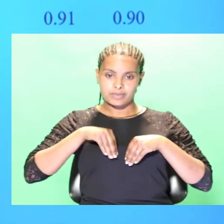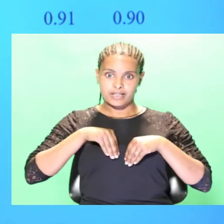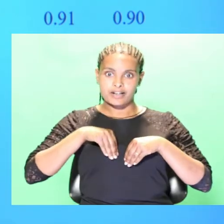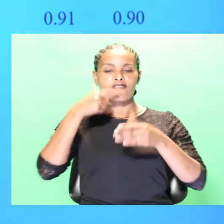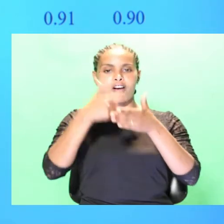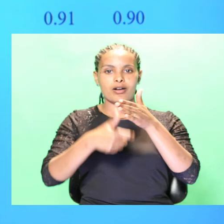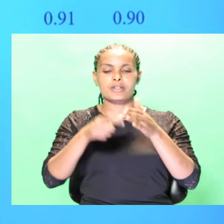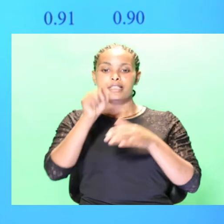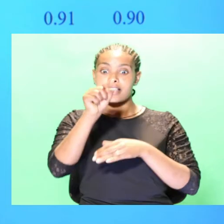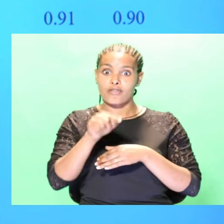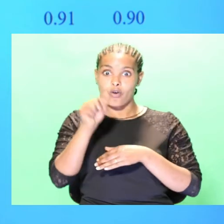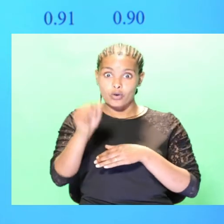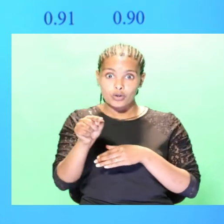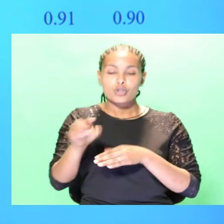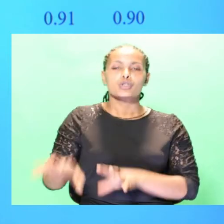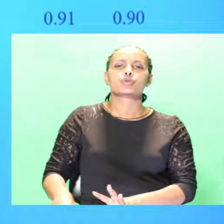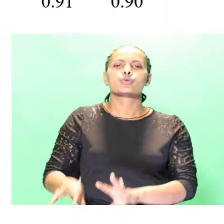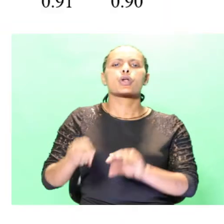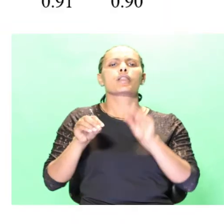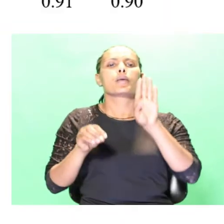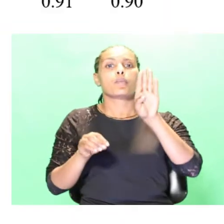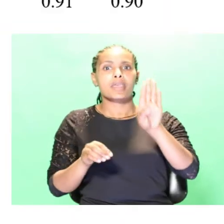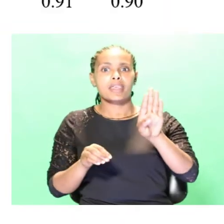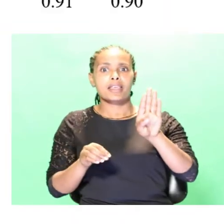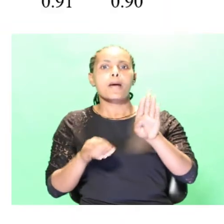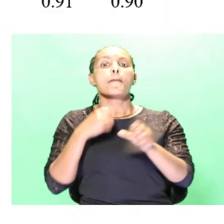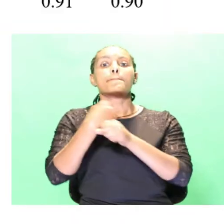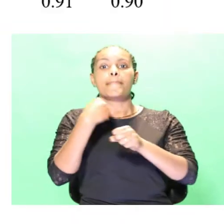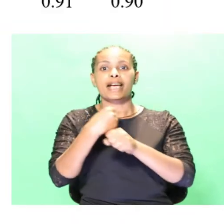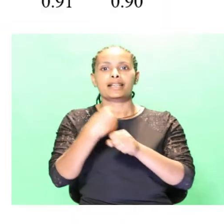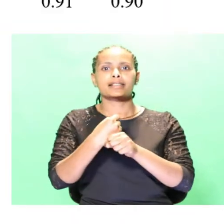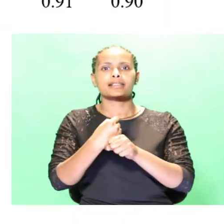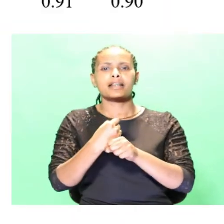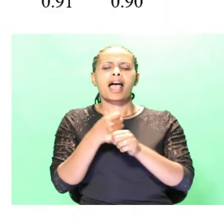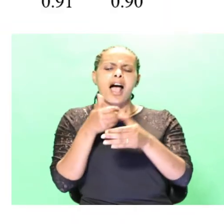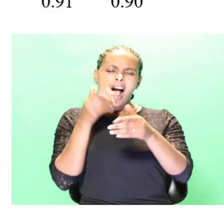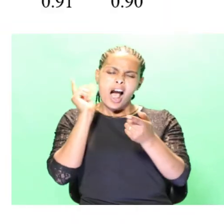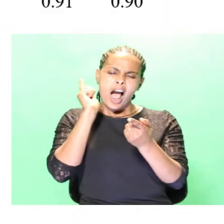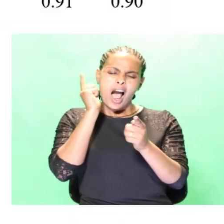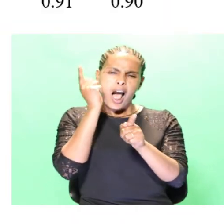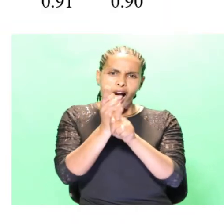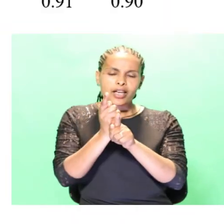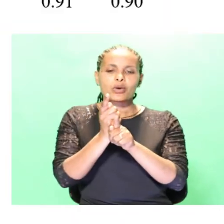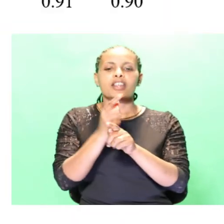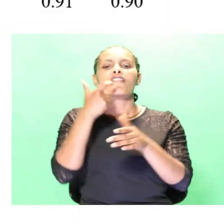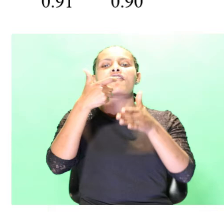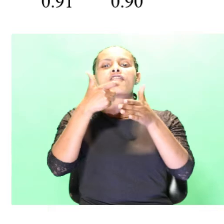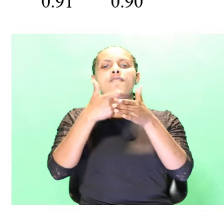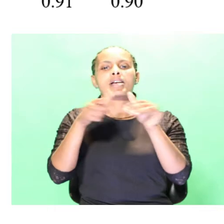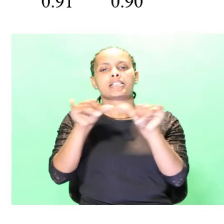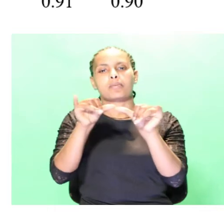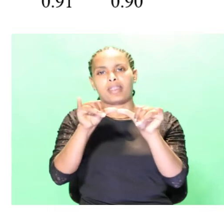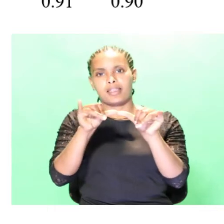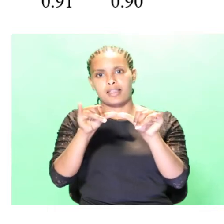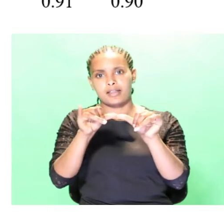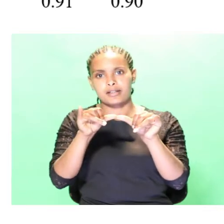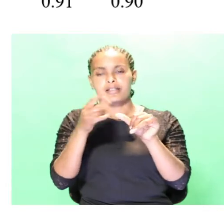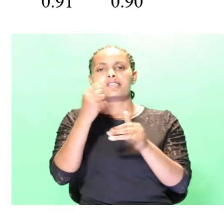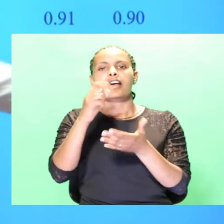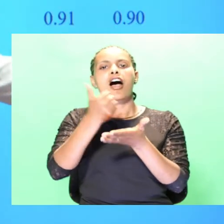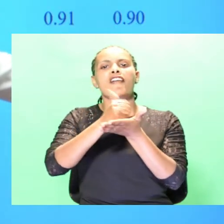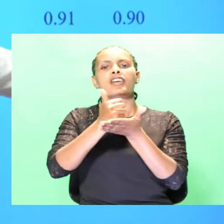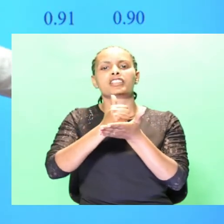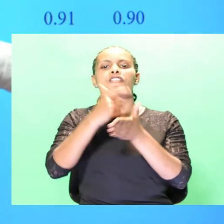value. Therefore, student B made an accurate measurement. You see, the